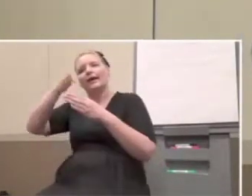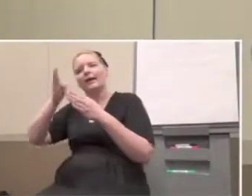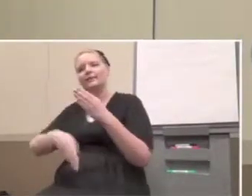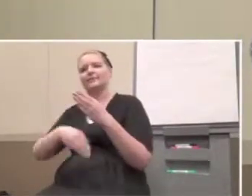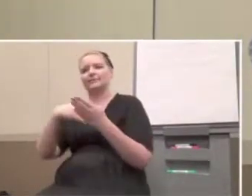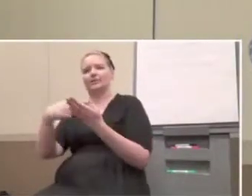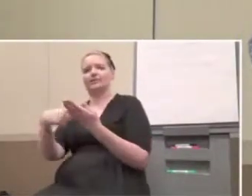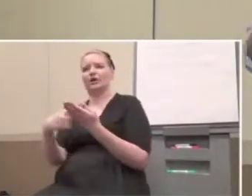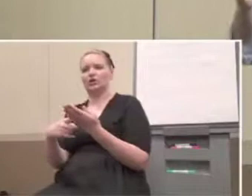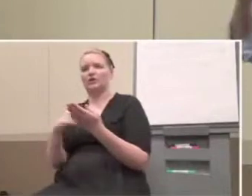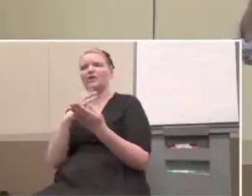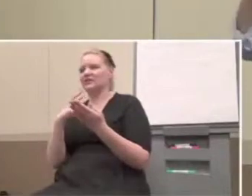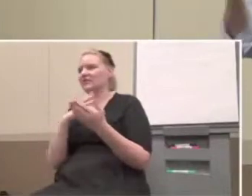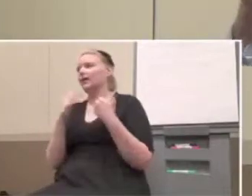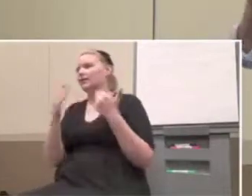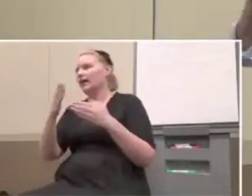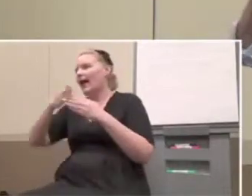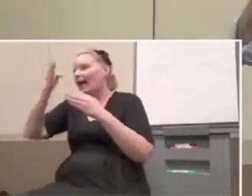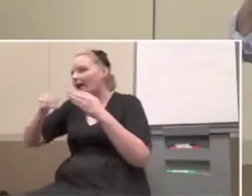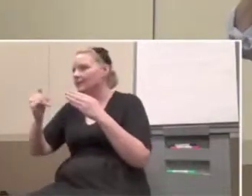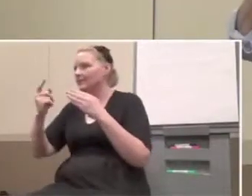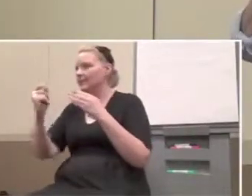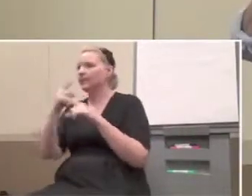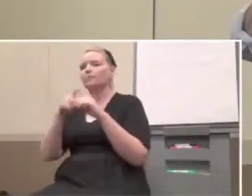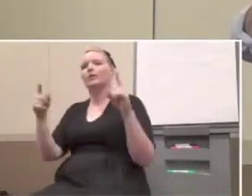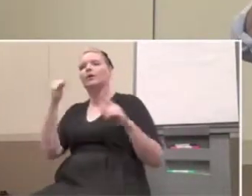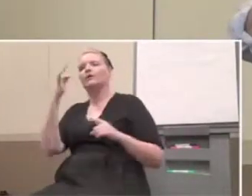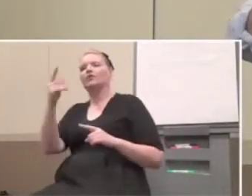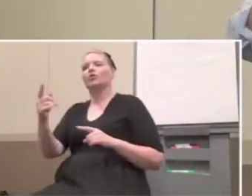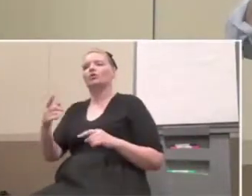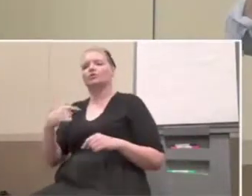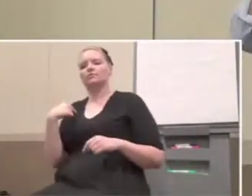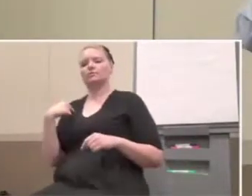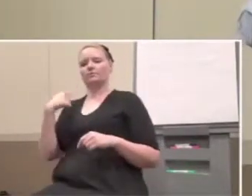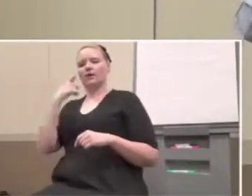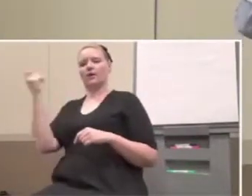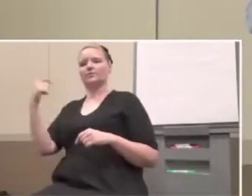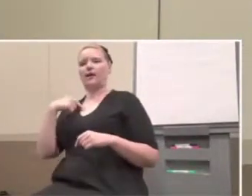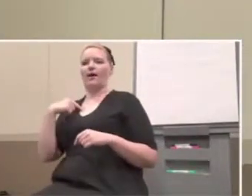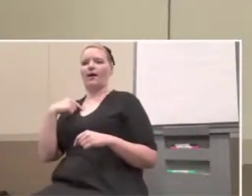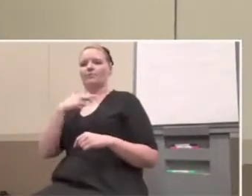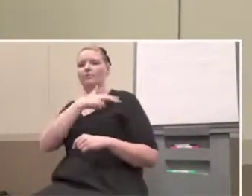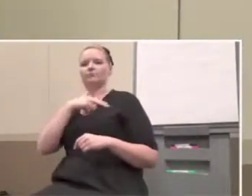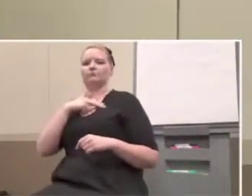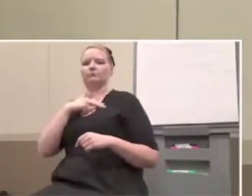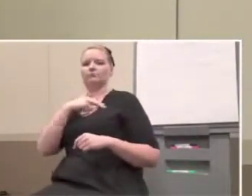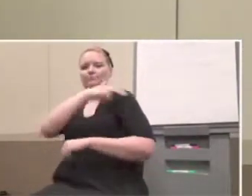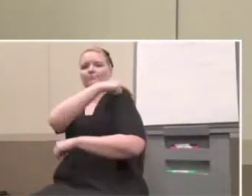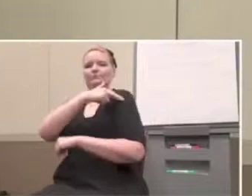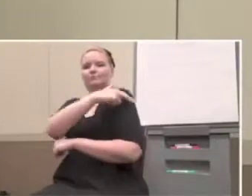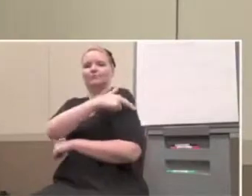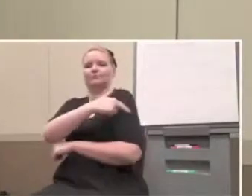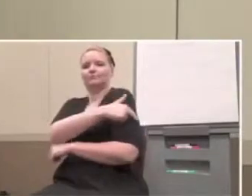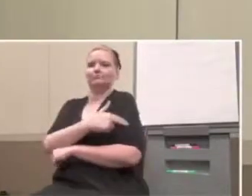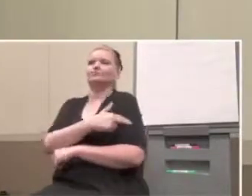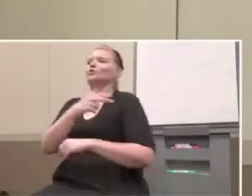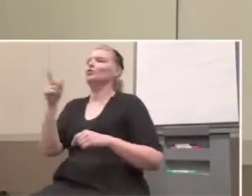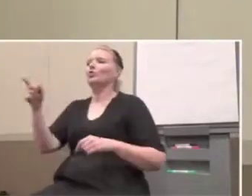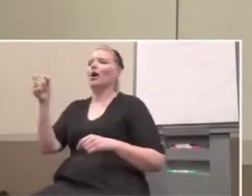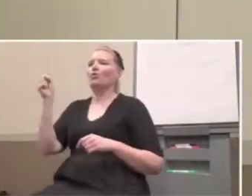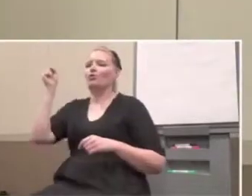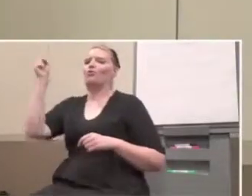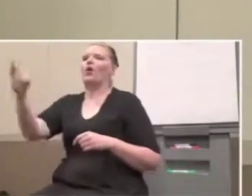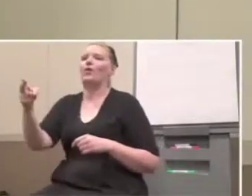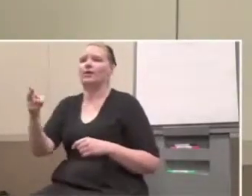then it's fine. But if you're pulling rank unnecessarily and you're intentionally throwing your rank down